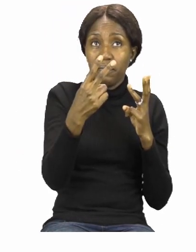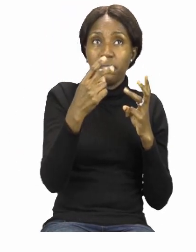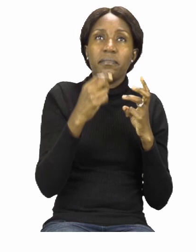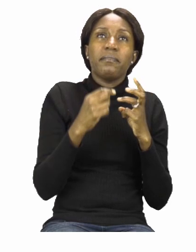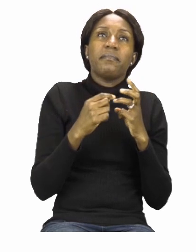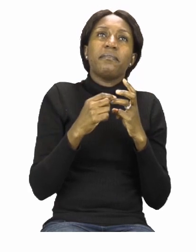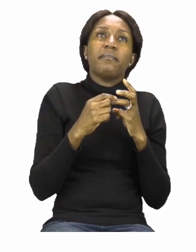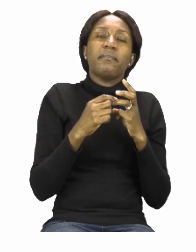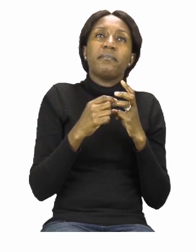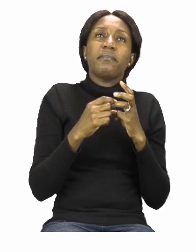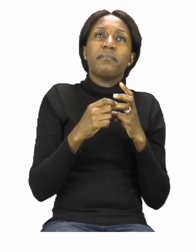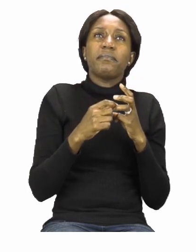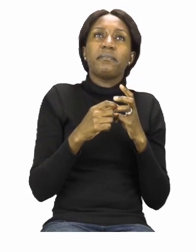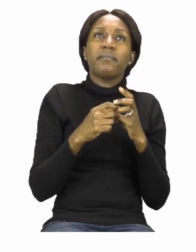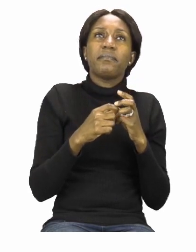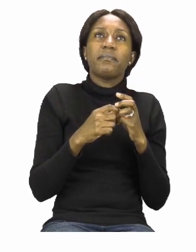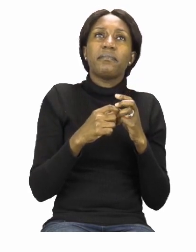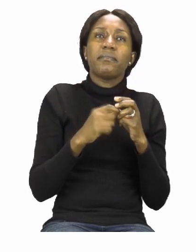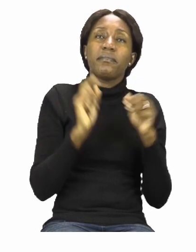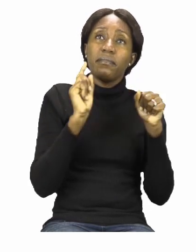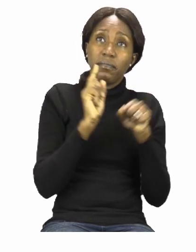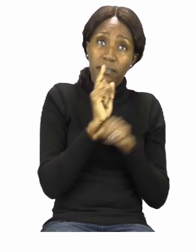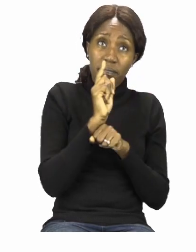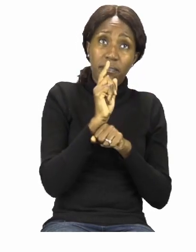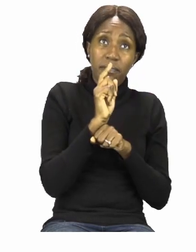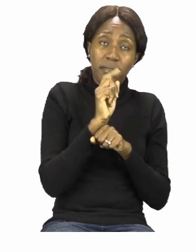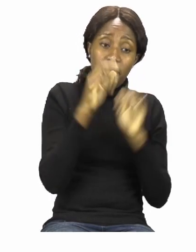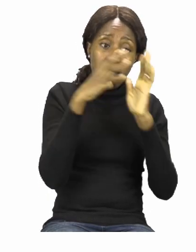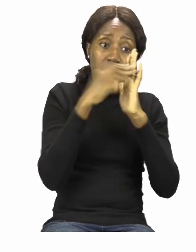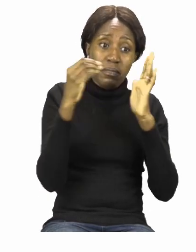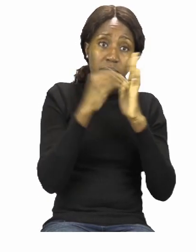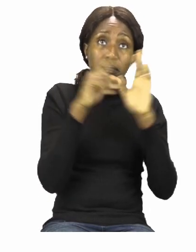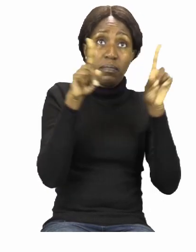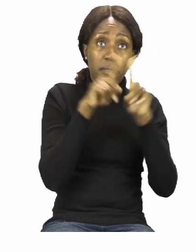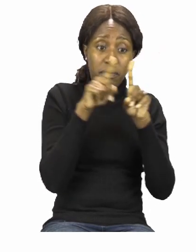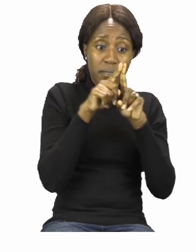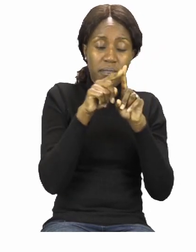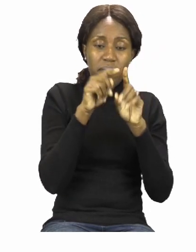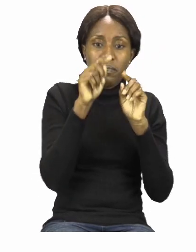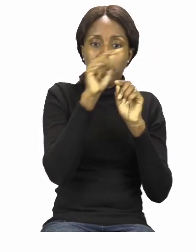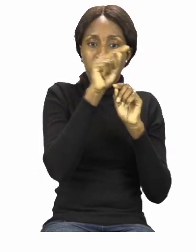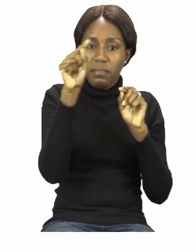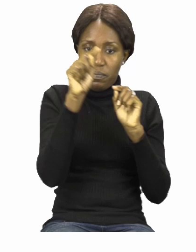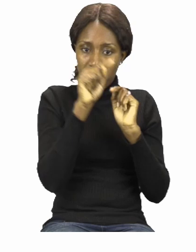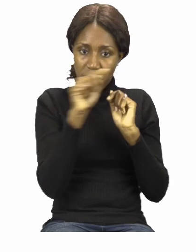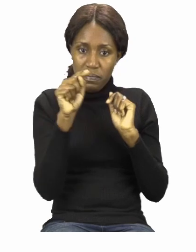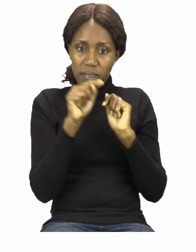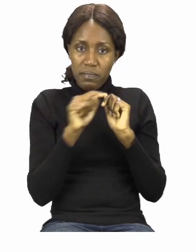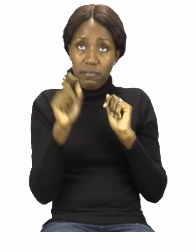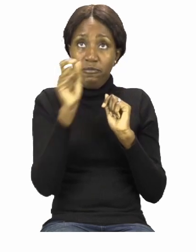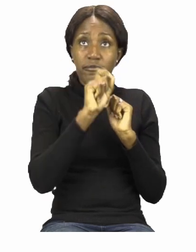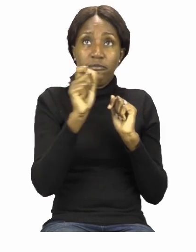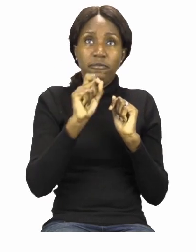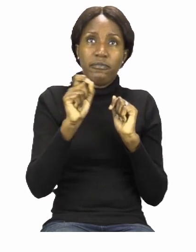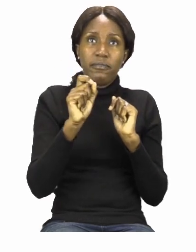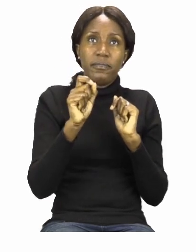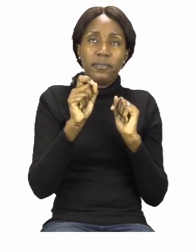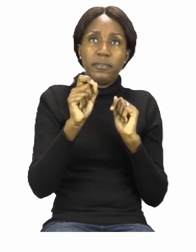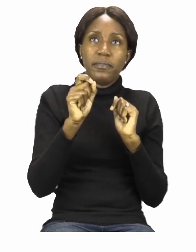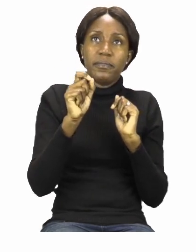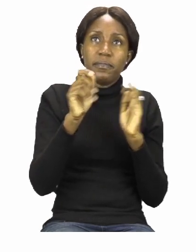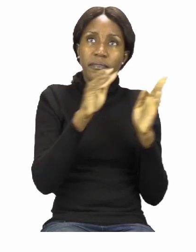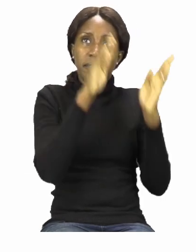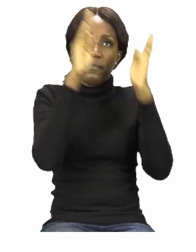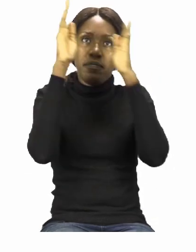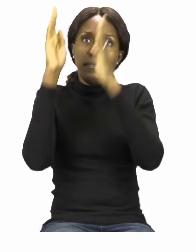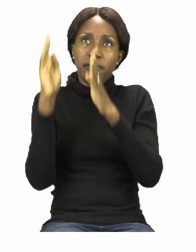So you are going to first write the sight word next to it, and then after that